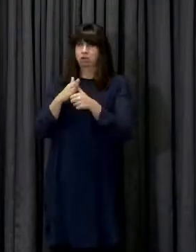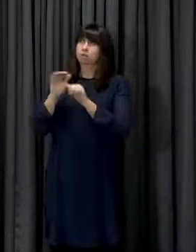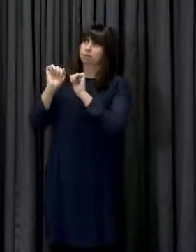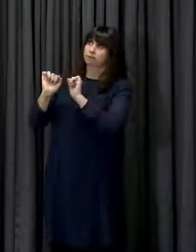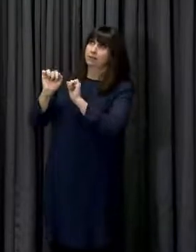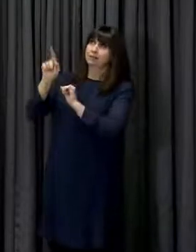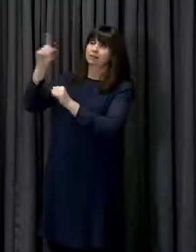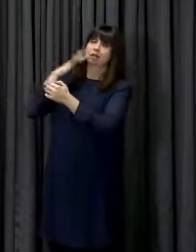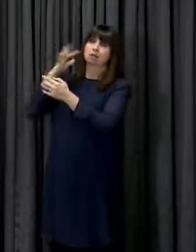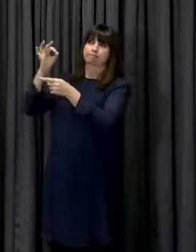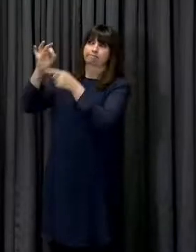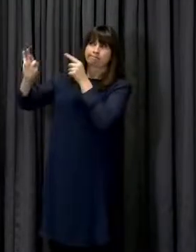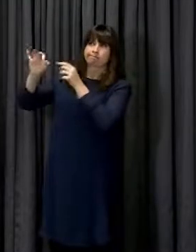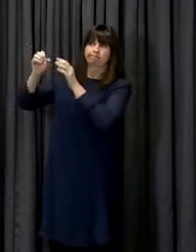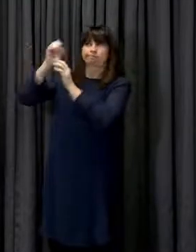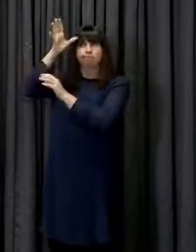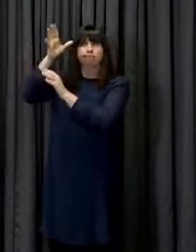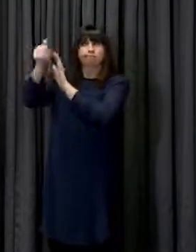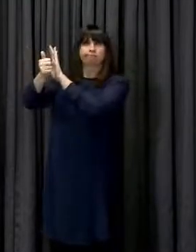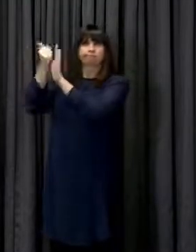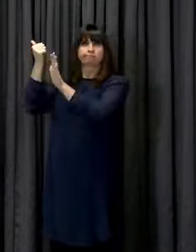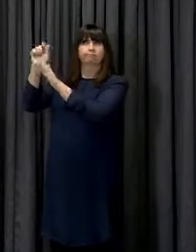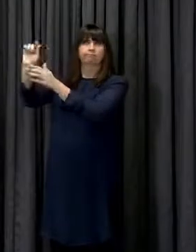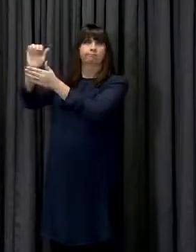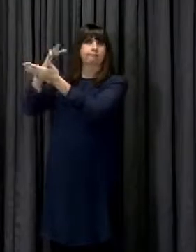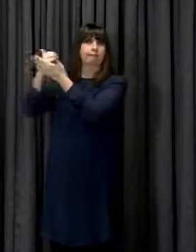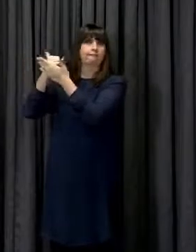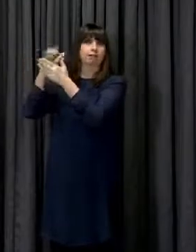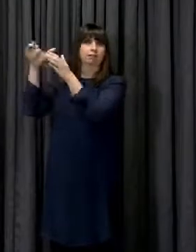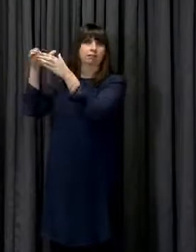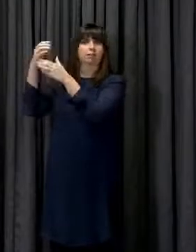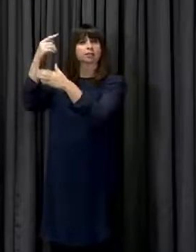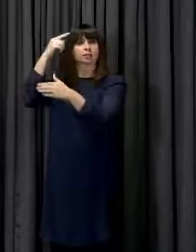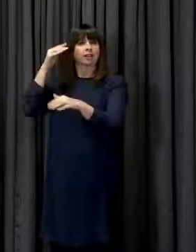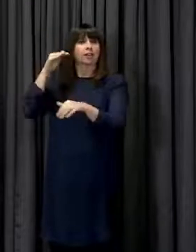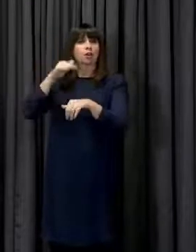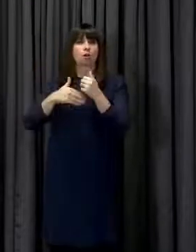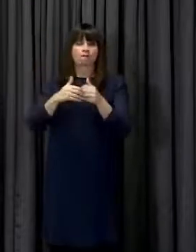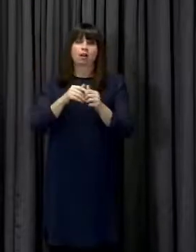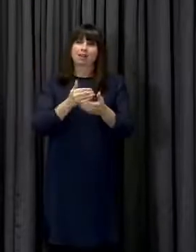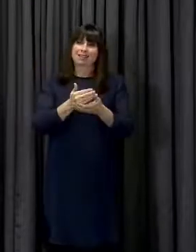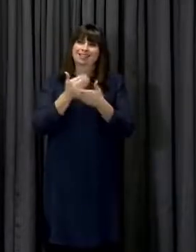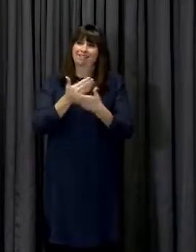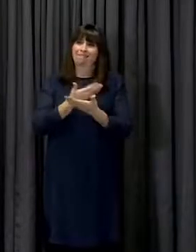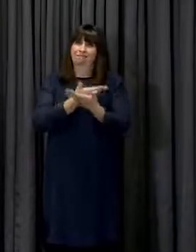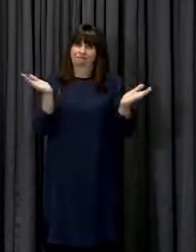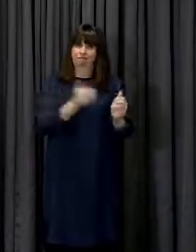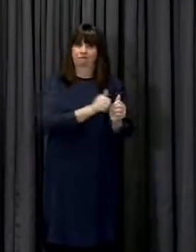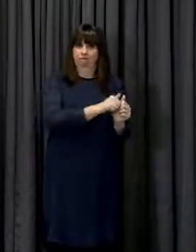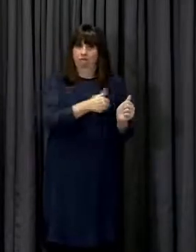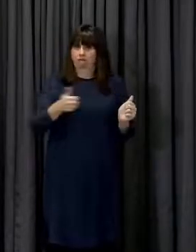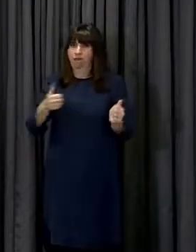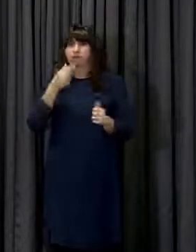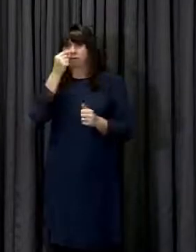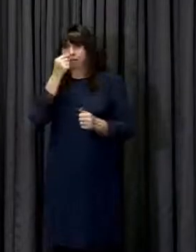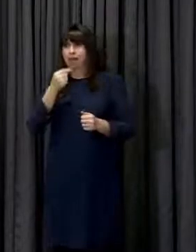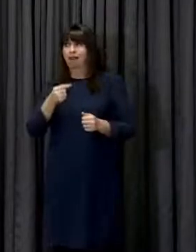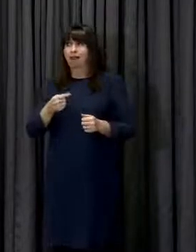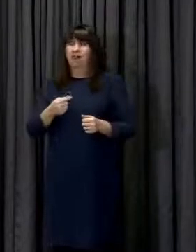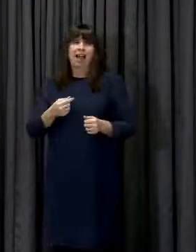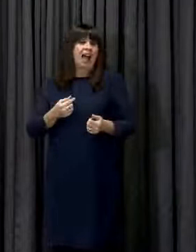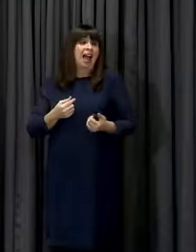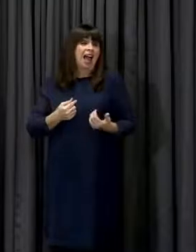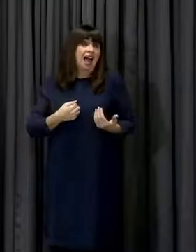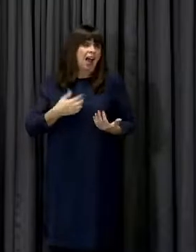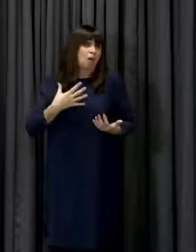to think about how we protect the whole population and how we keep our most vulnerable as safe as possible. So I'm playing a straight bat